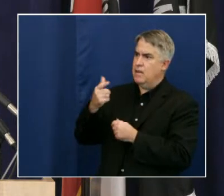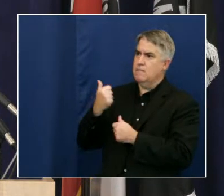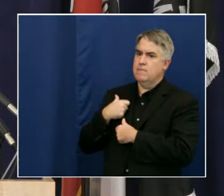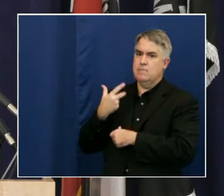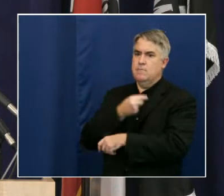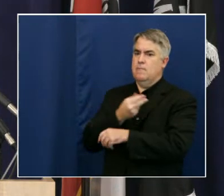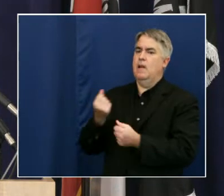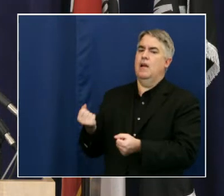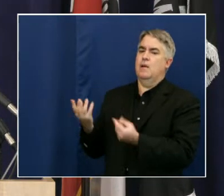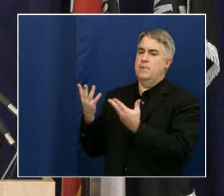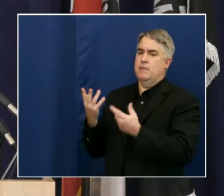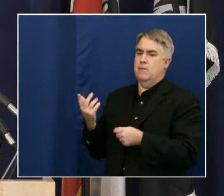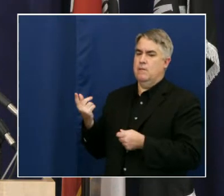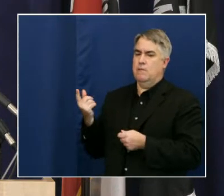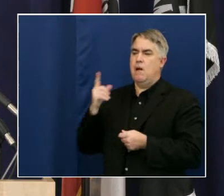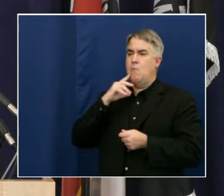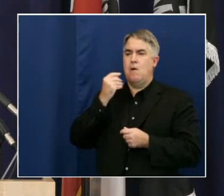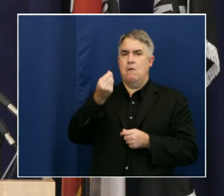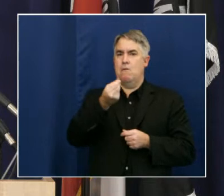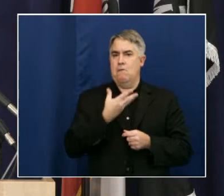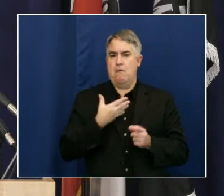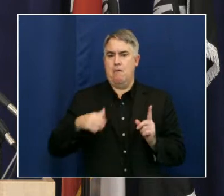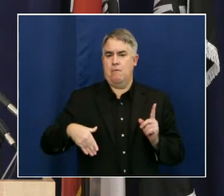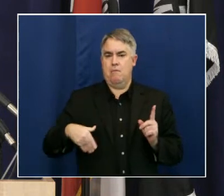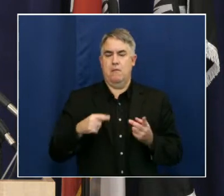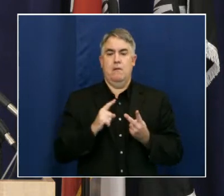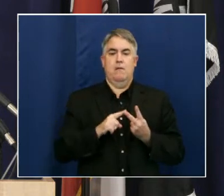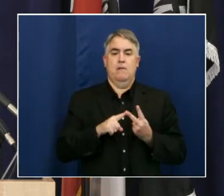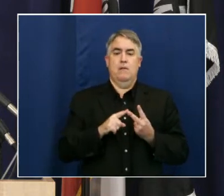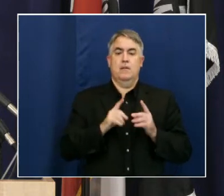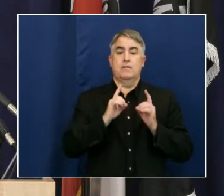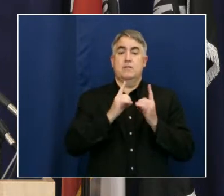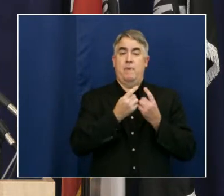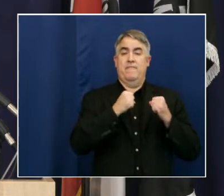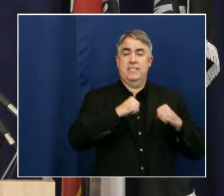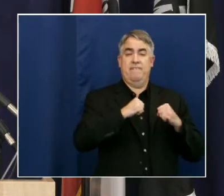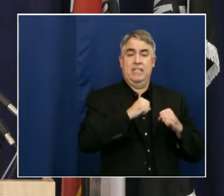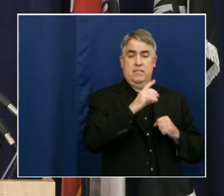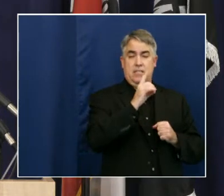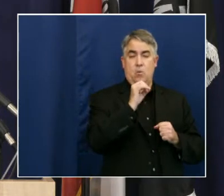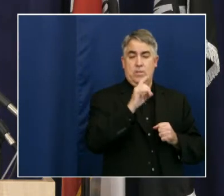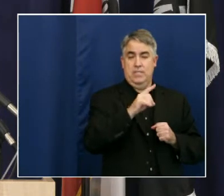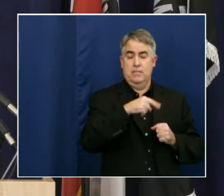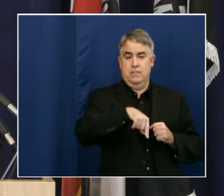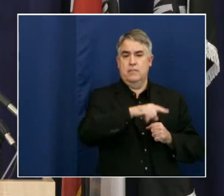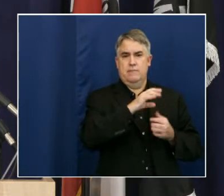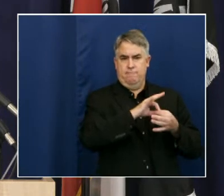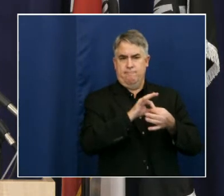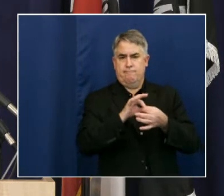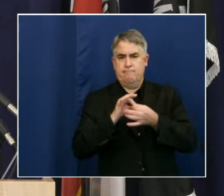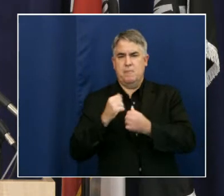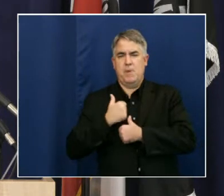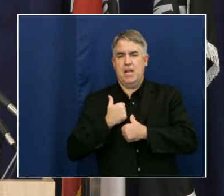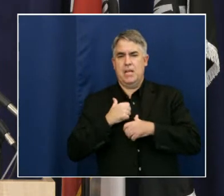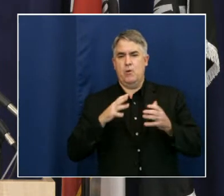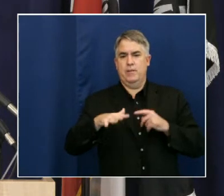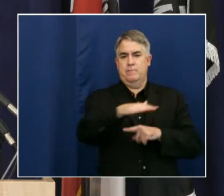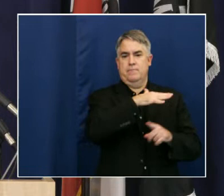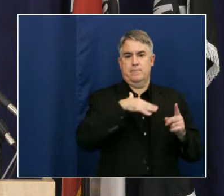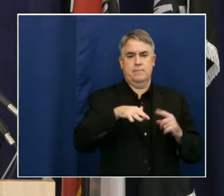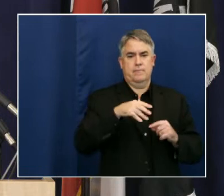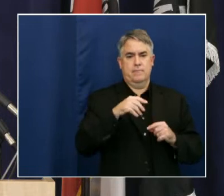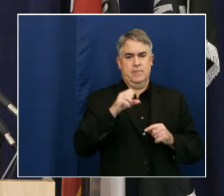soon. DOD, again, we're working with them. When you look at the massive number of San Diegans who are active duty